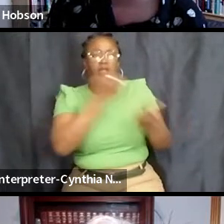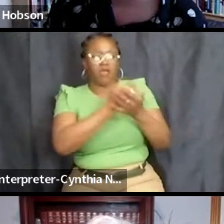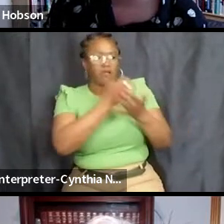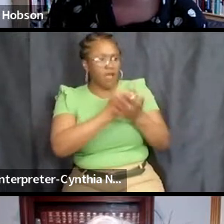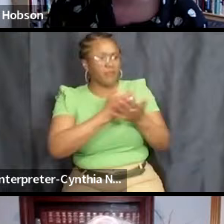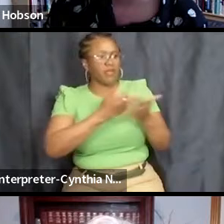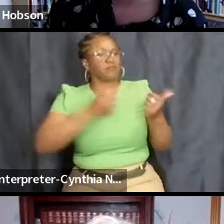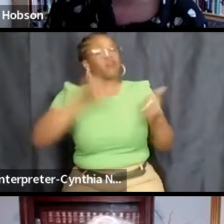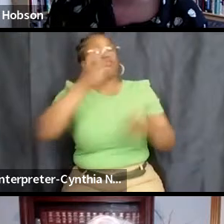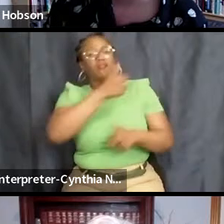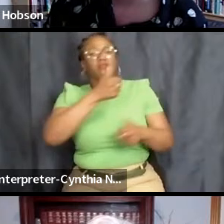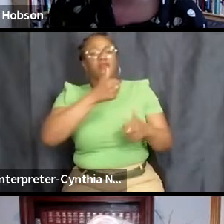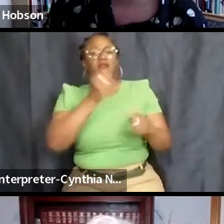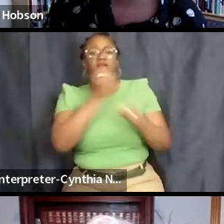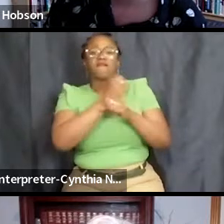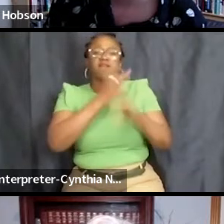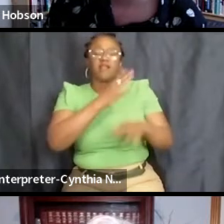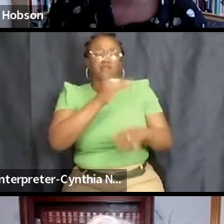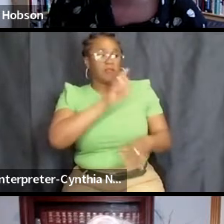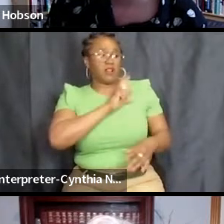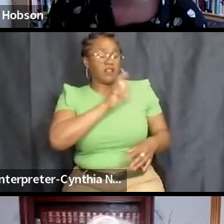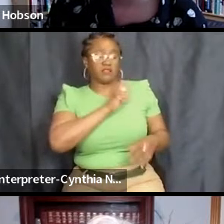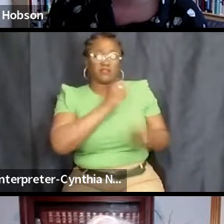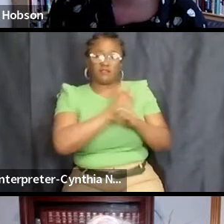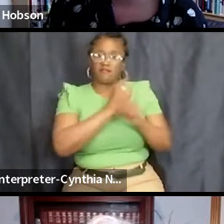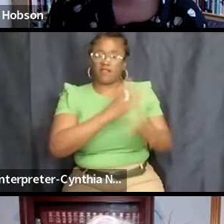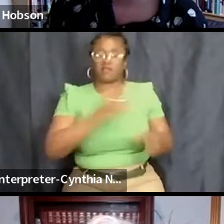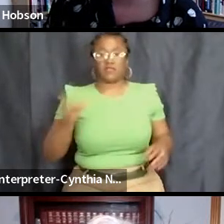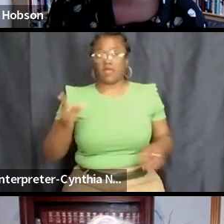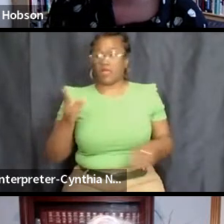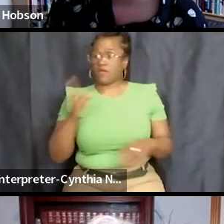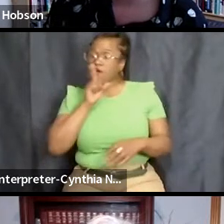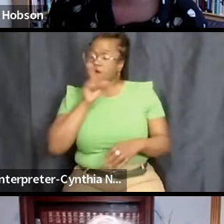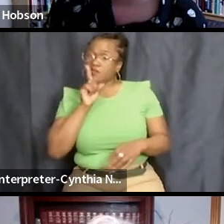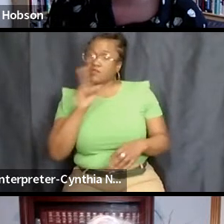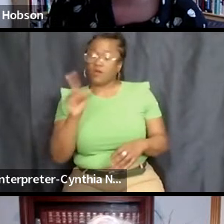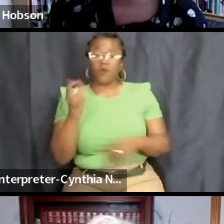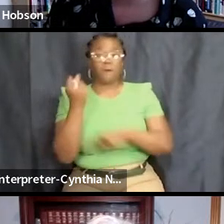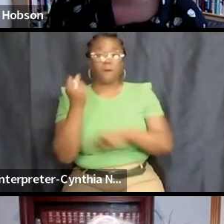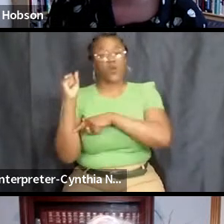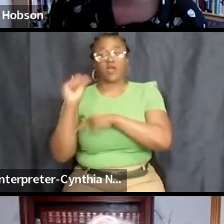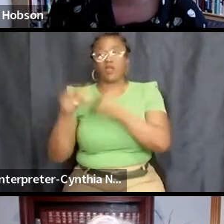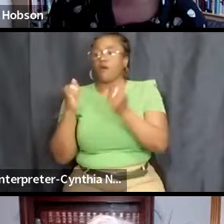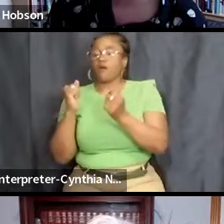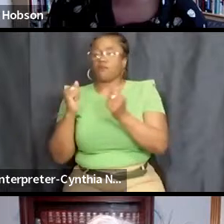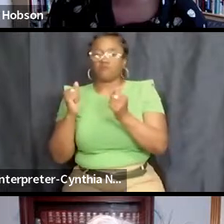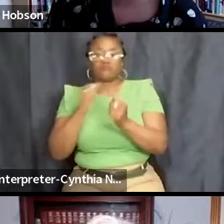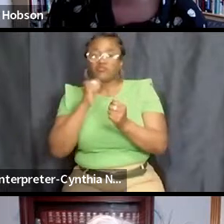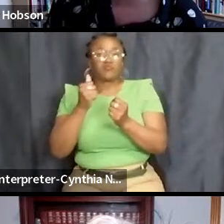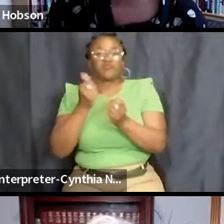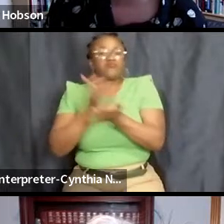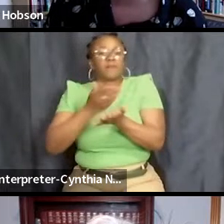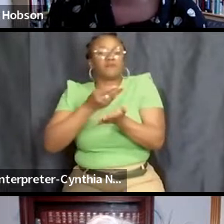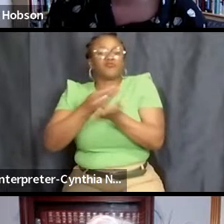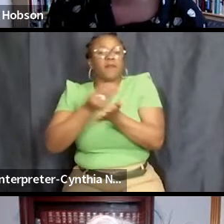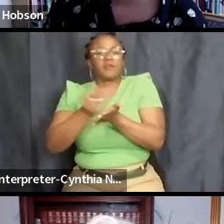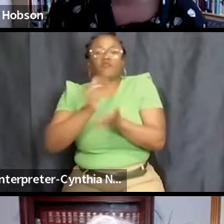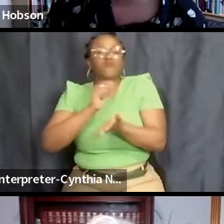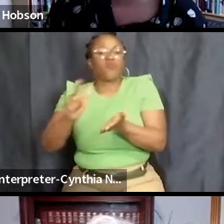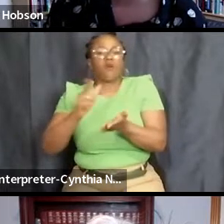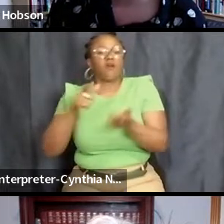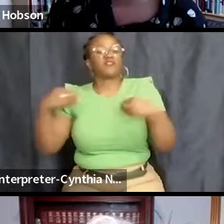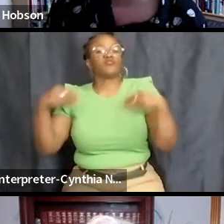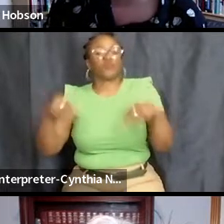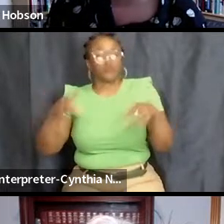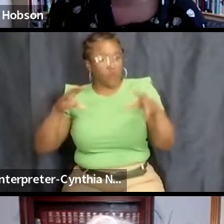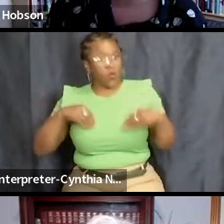elite violence and police violence, they also boycotted all of the stores in downtown Cairo, which were owned by